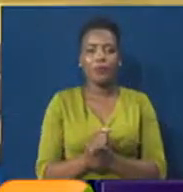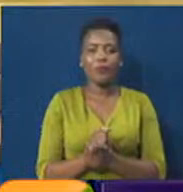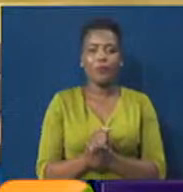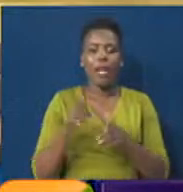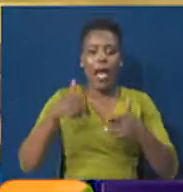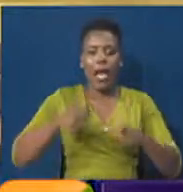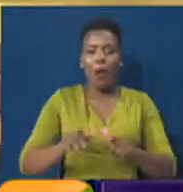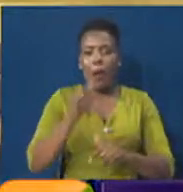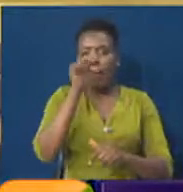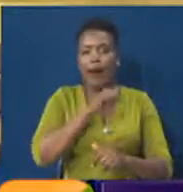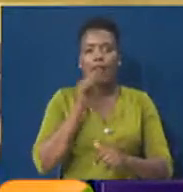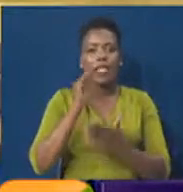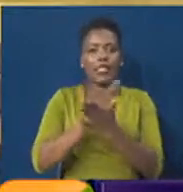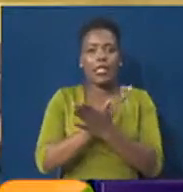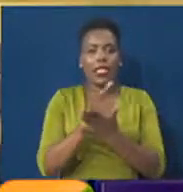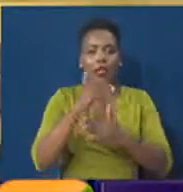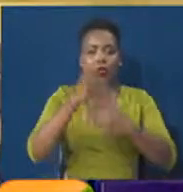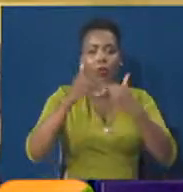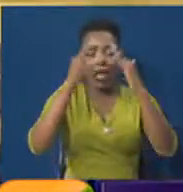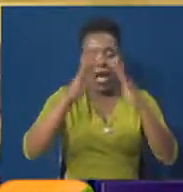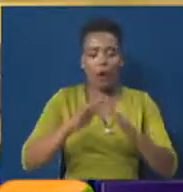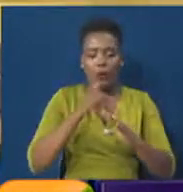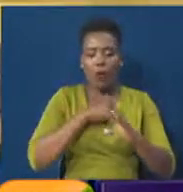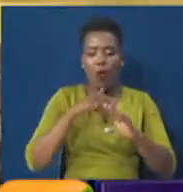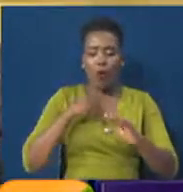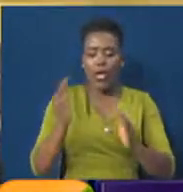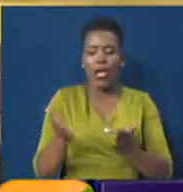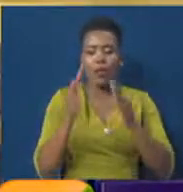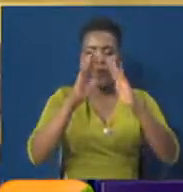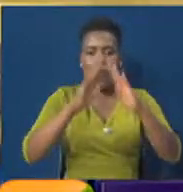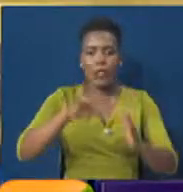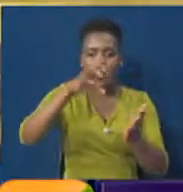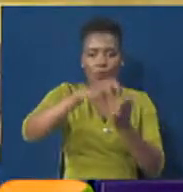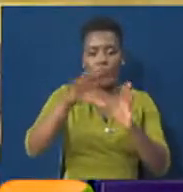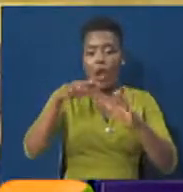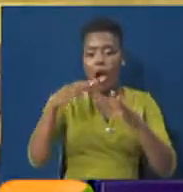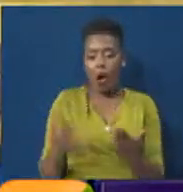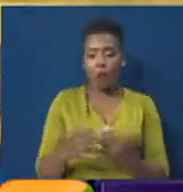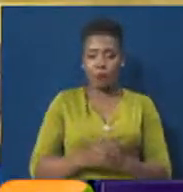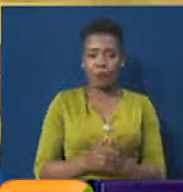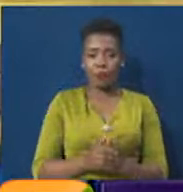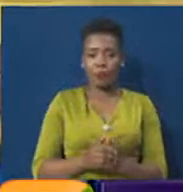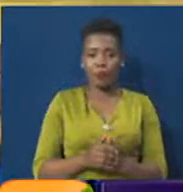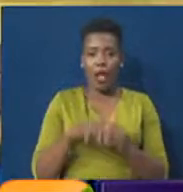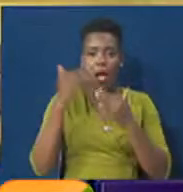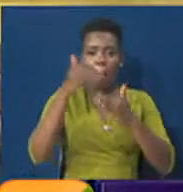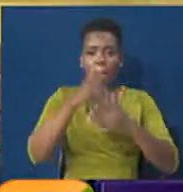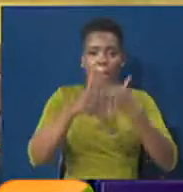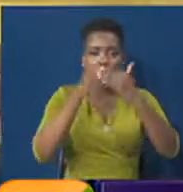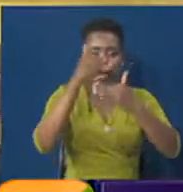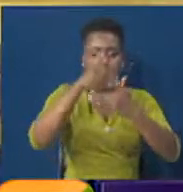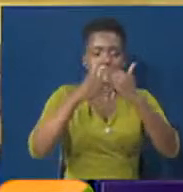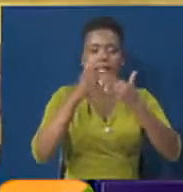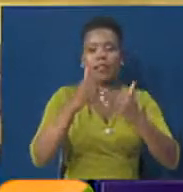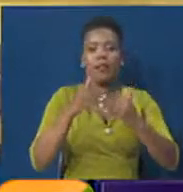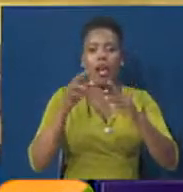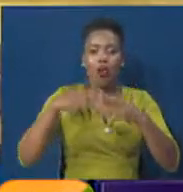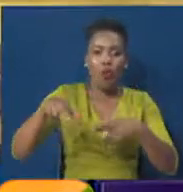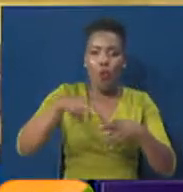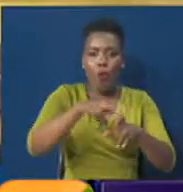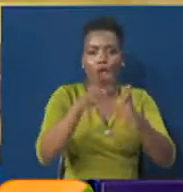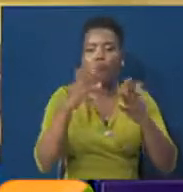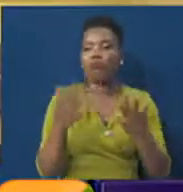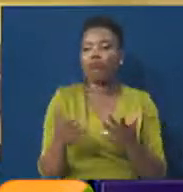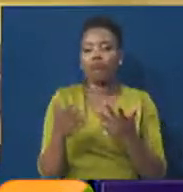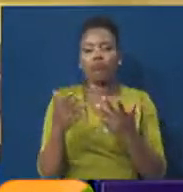deliver housing. We can improve Kenya's housing situation in a huge way by putting infrastructure. We can improve Kenya's